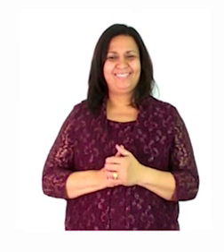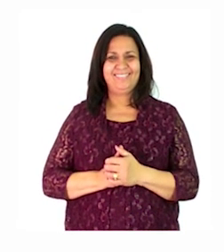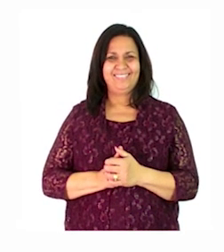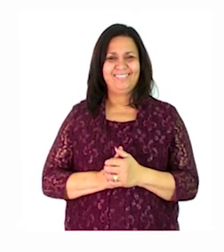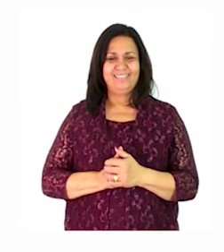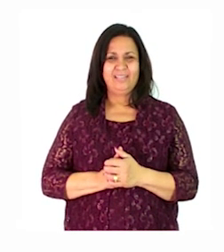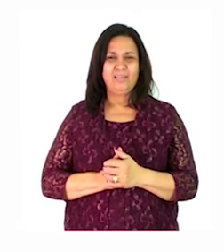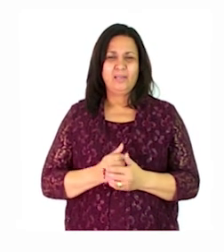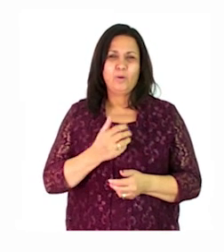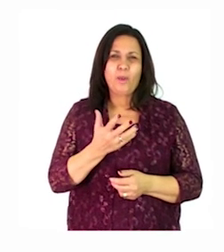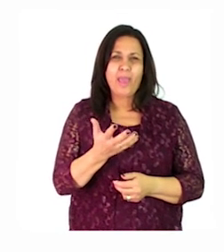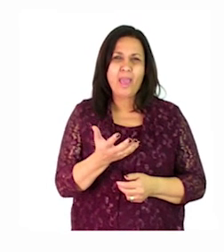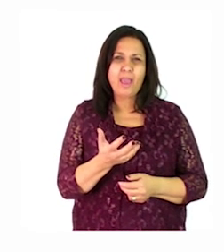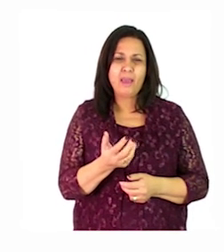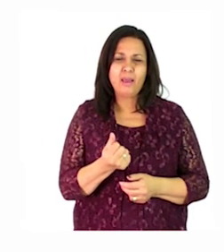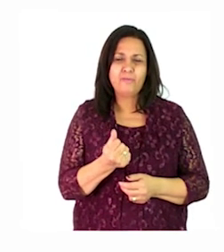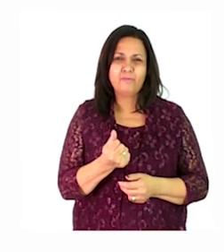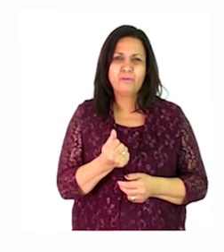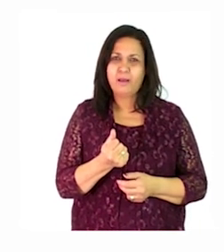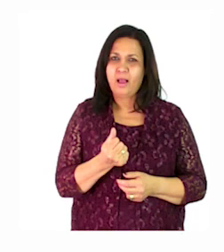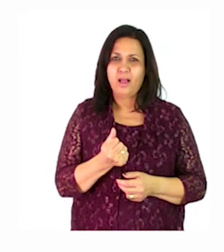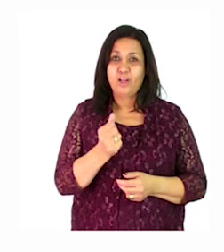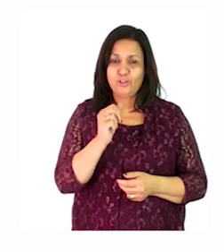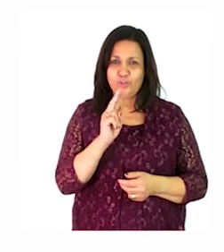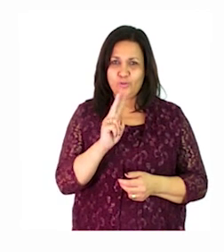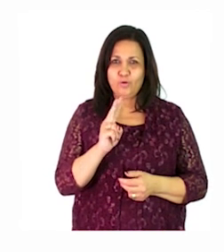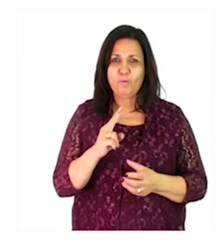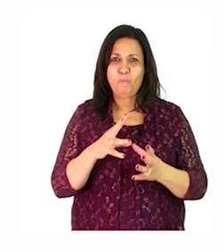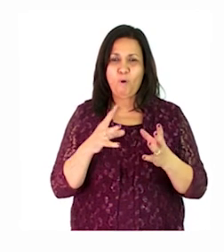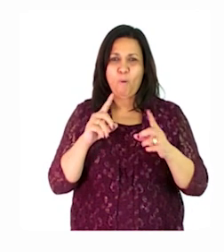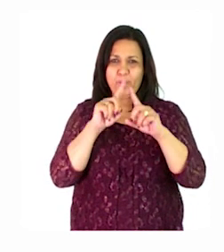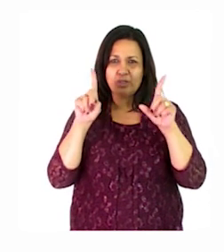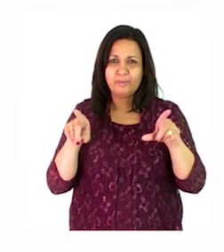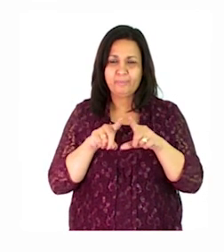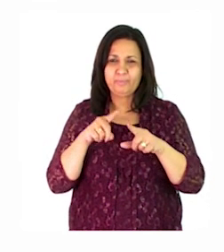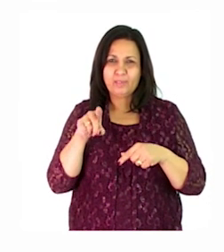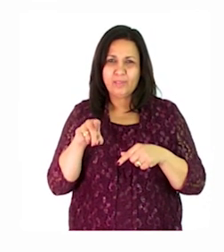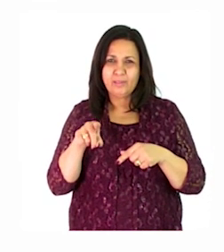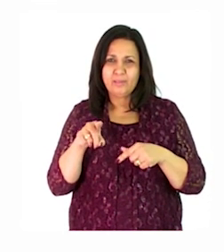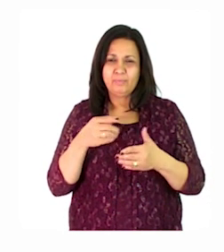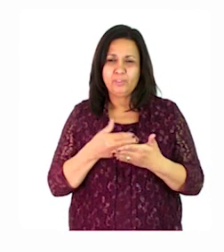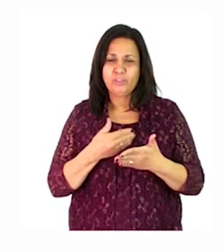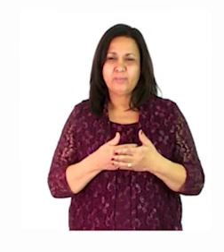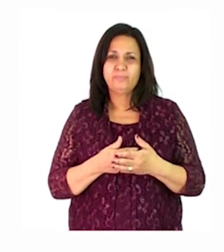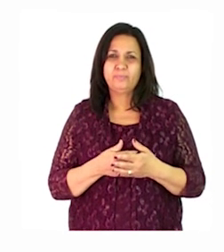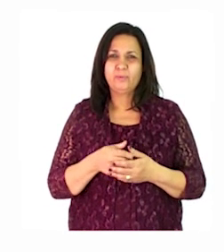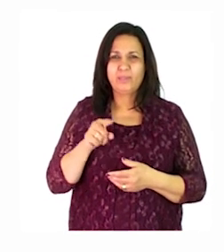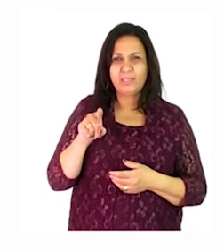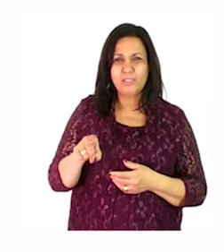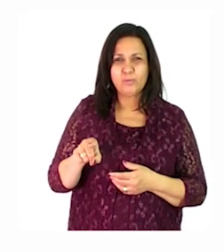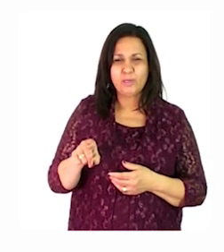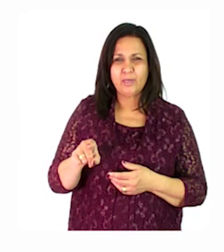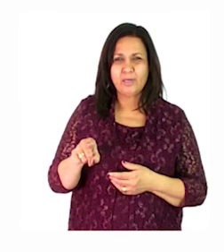we have one more picture, rather two more pictures. Let's look and see what is